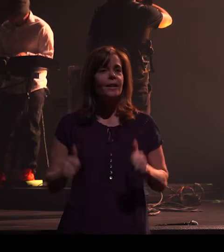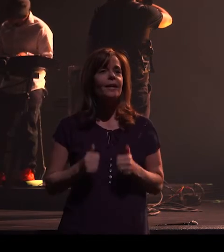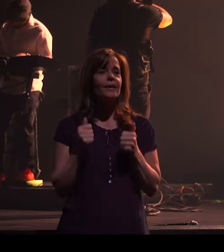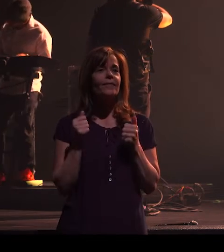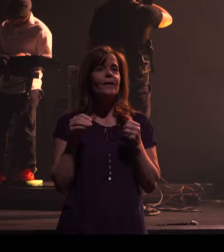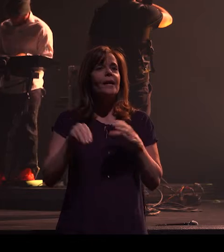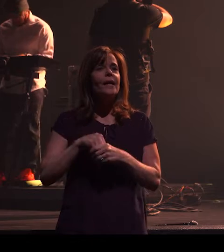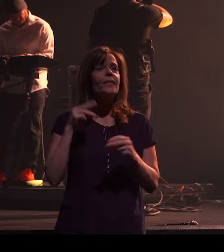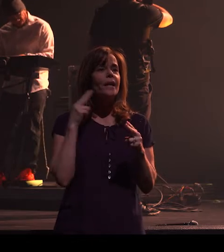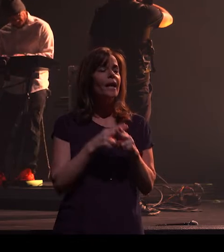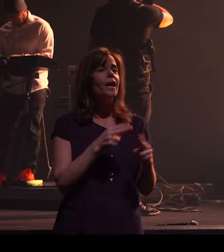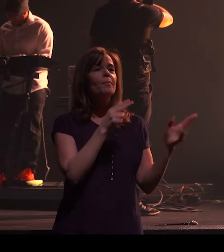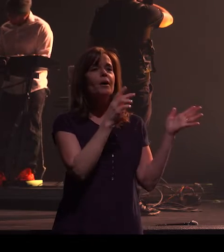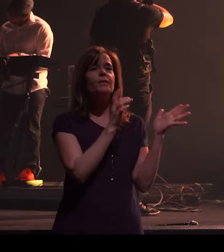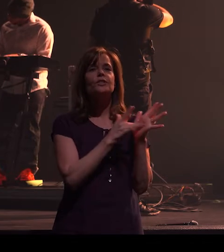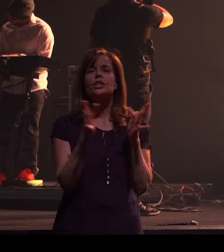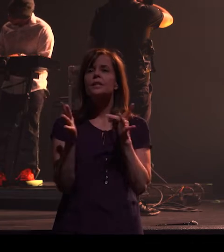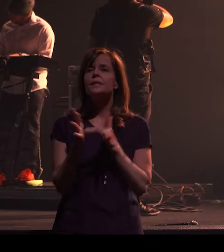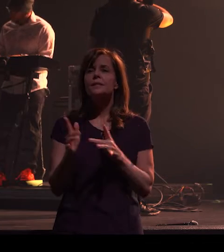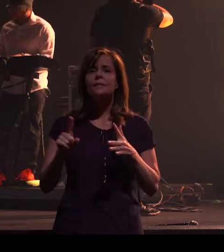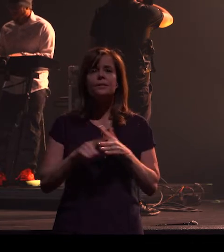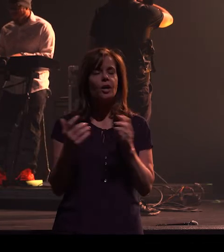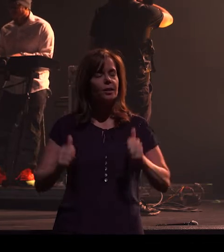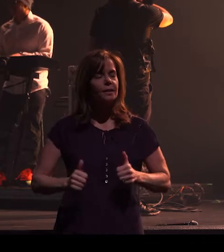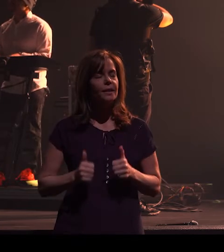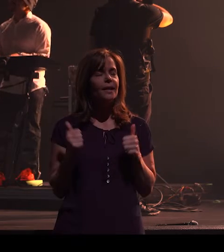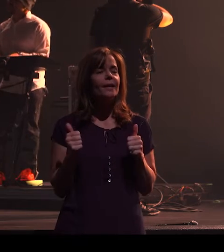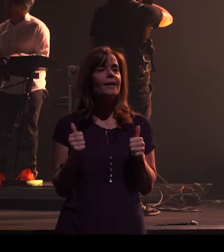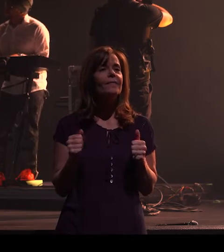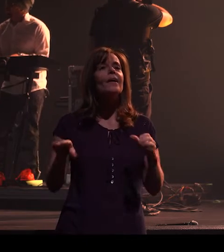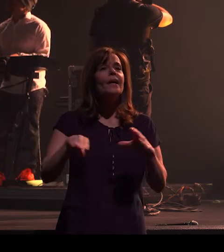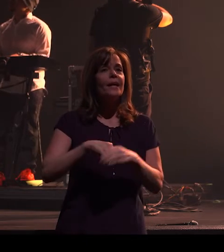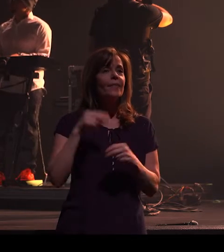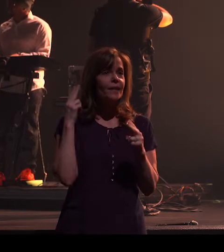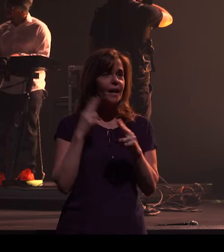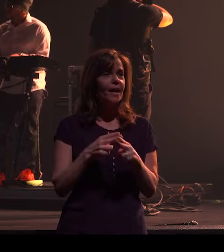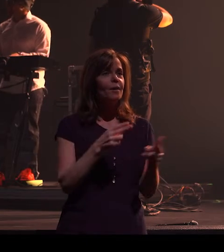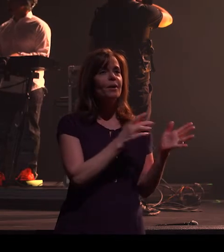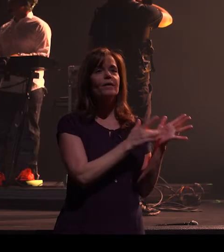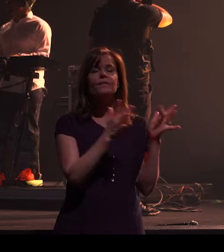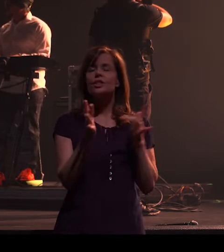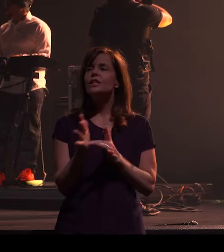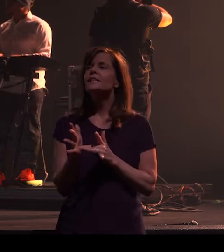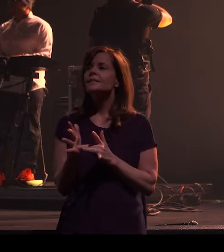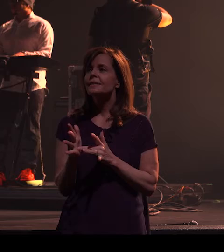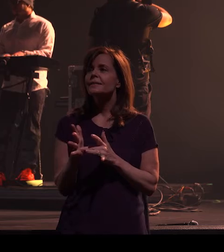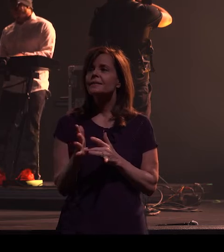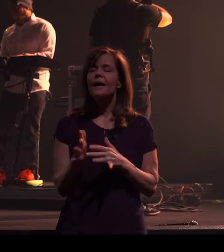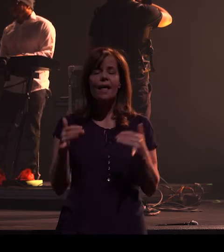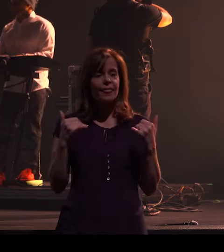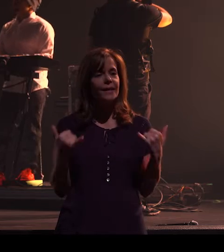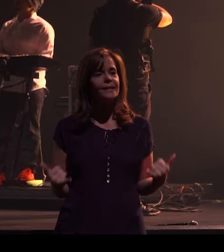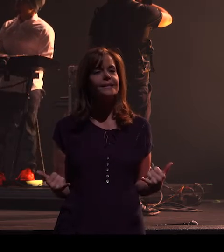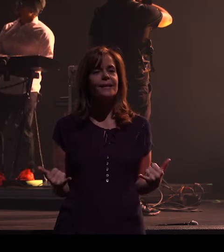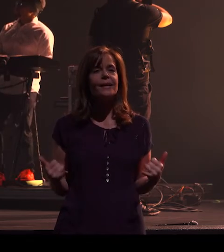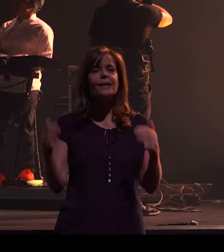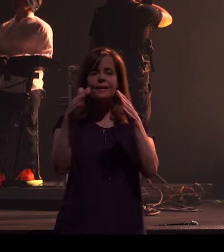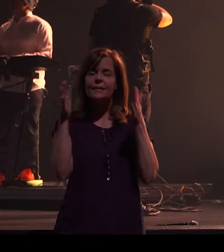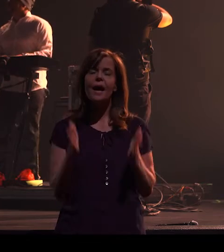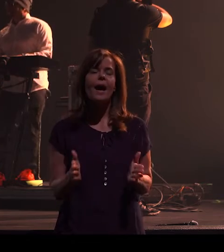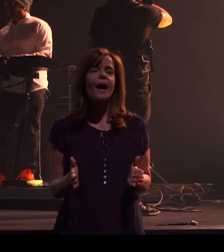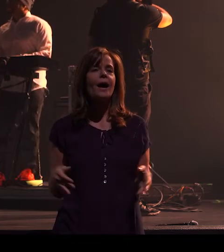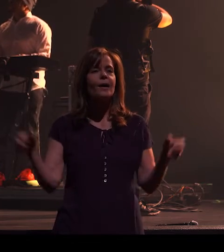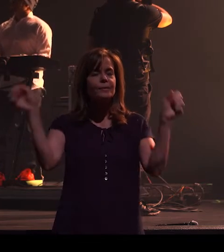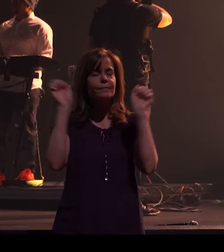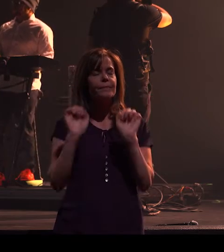Come alive in the name of Jesus. Come alive in the name of Jesus. This